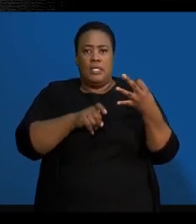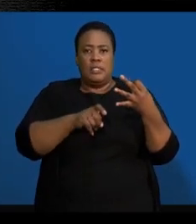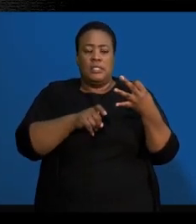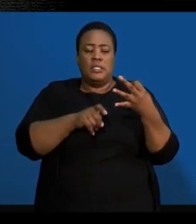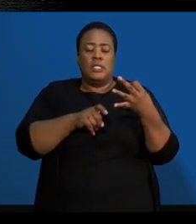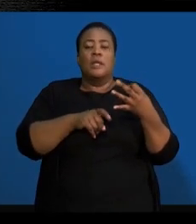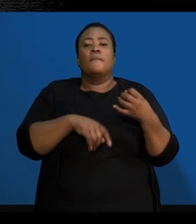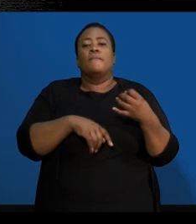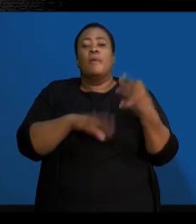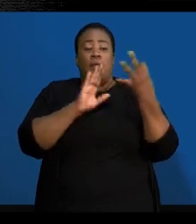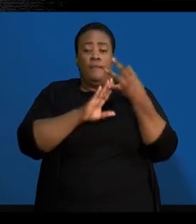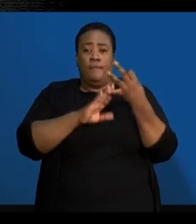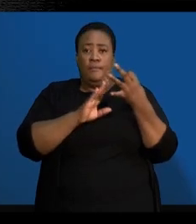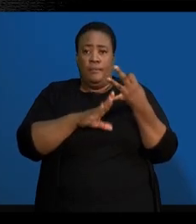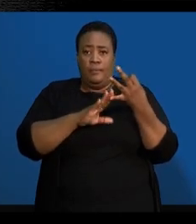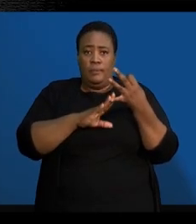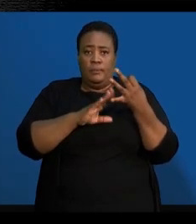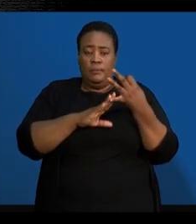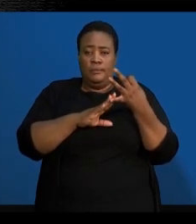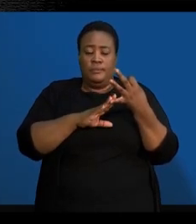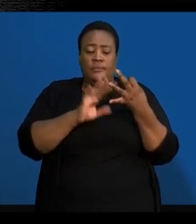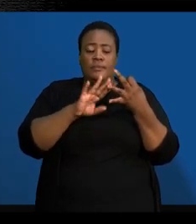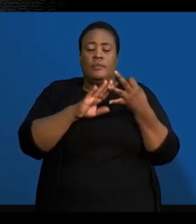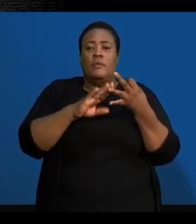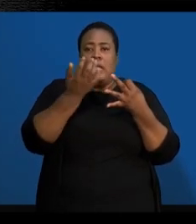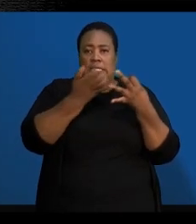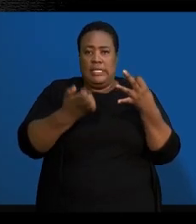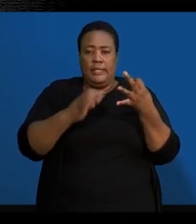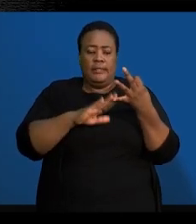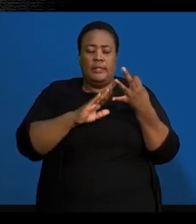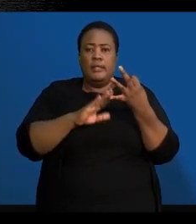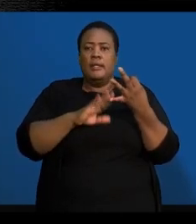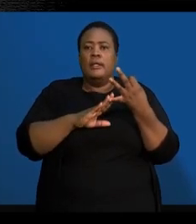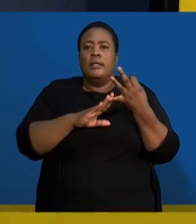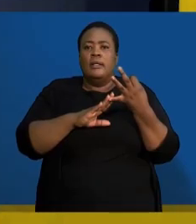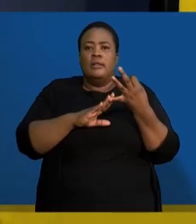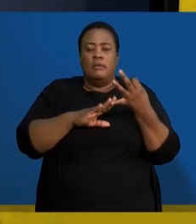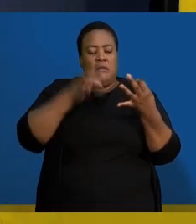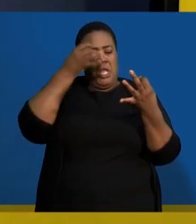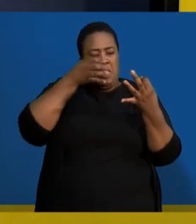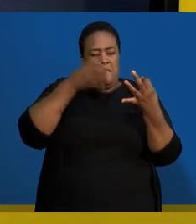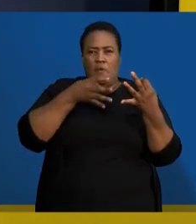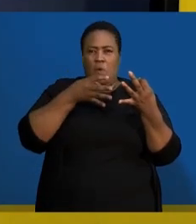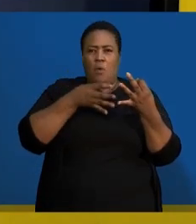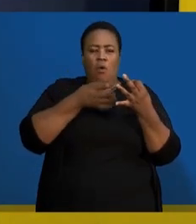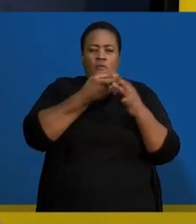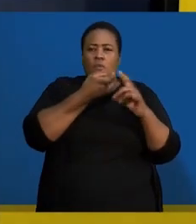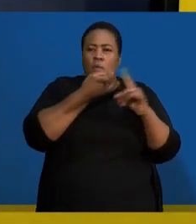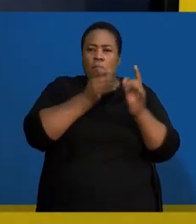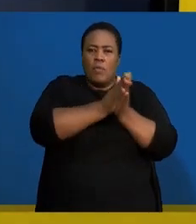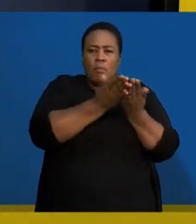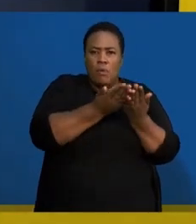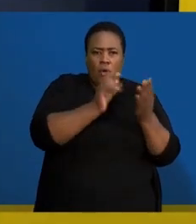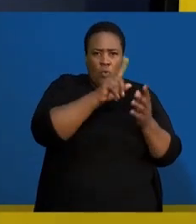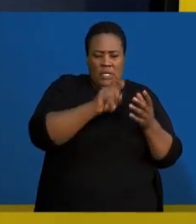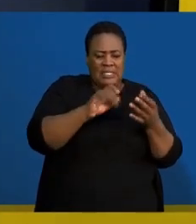source-based question. One must be an essay question. So you can't walk into an exam thinking, I don't like essay writing,